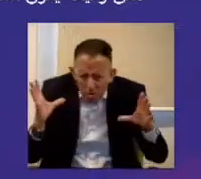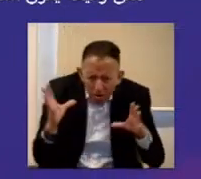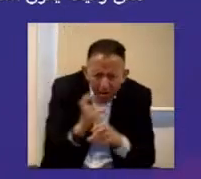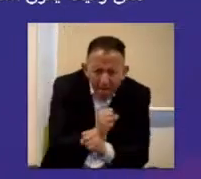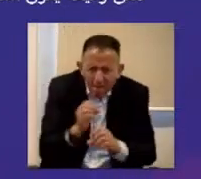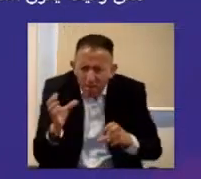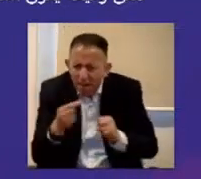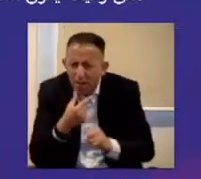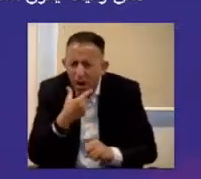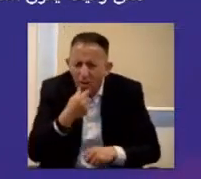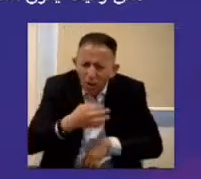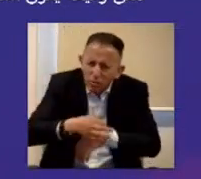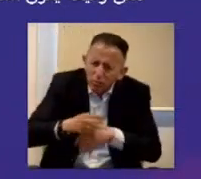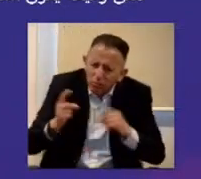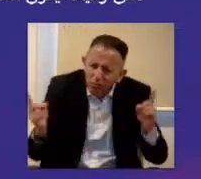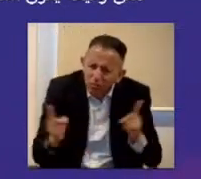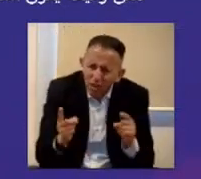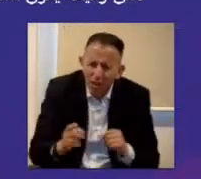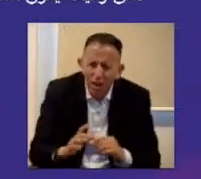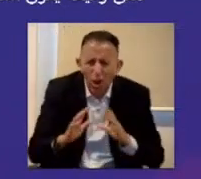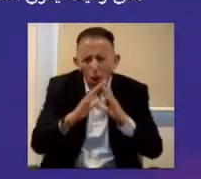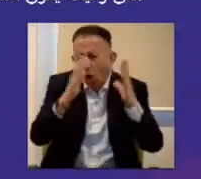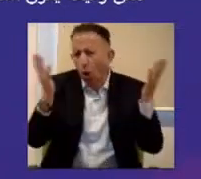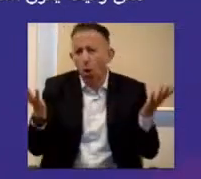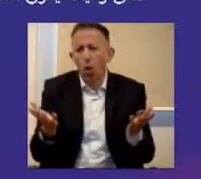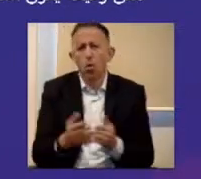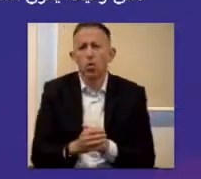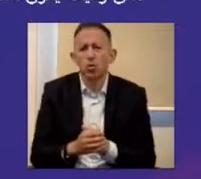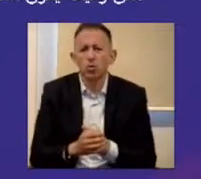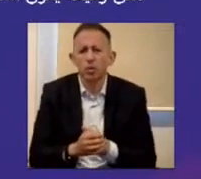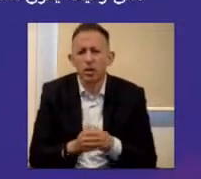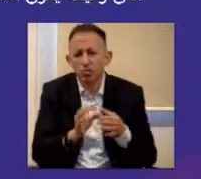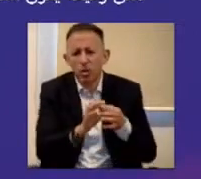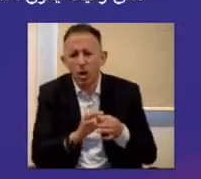statistics, and we have a very hard time putting all these together. Very hard.